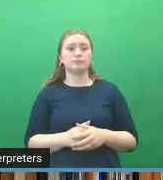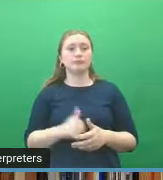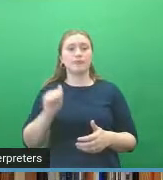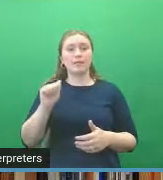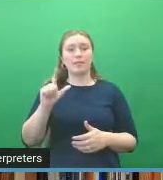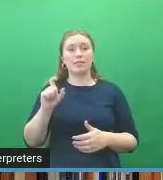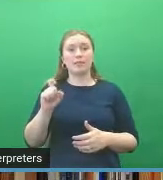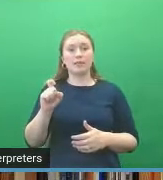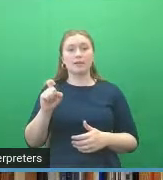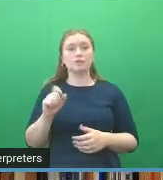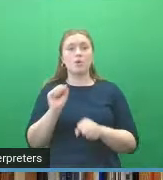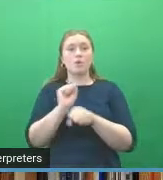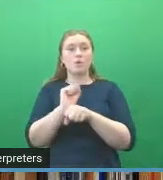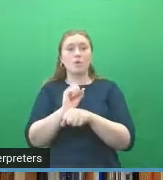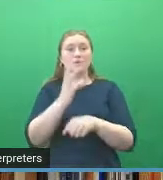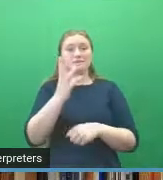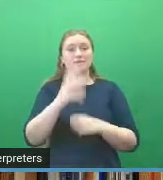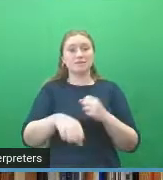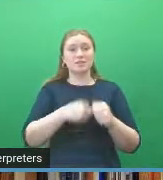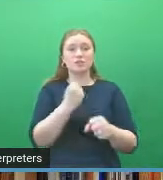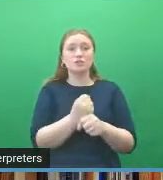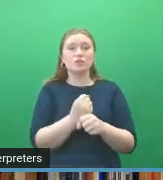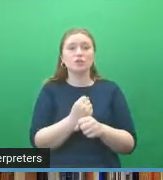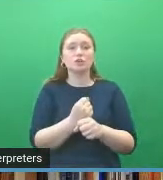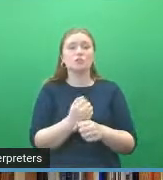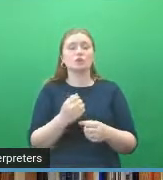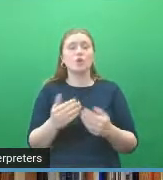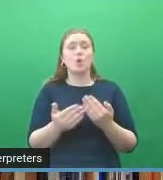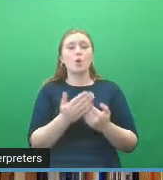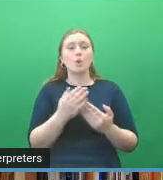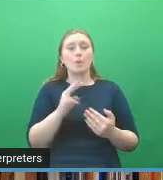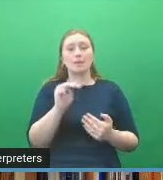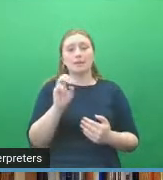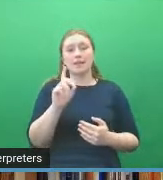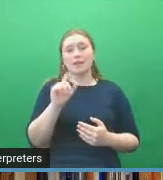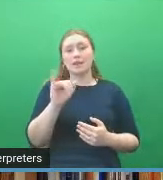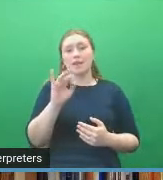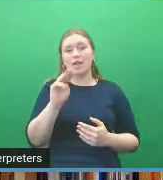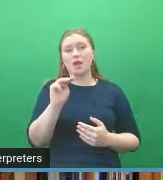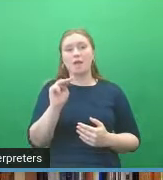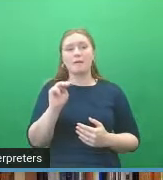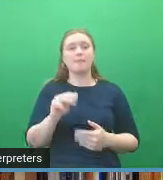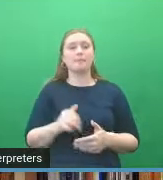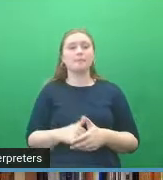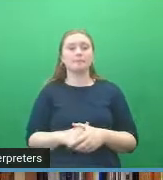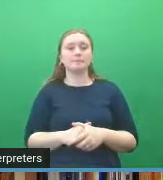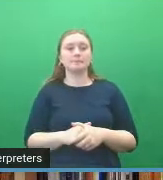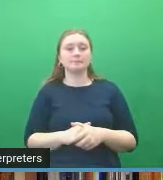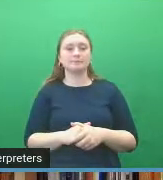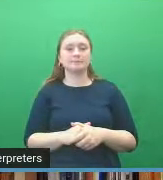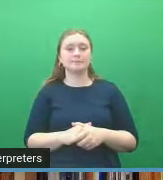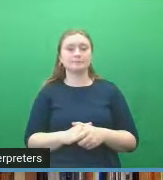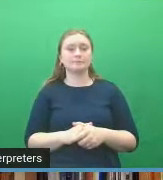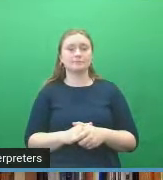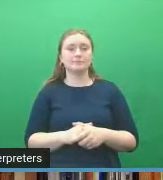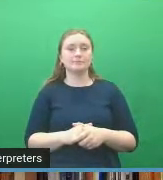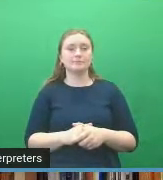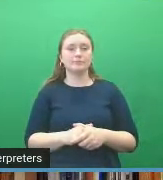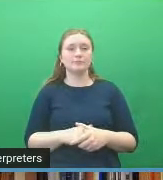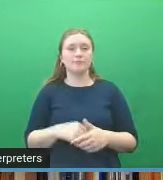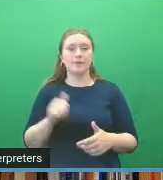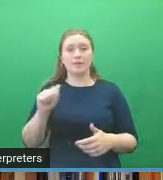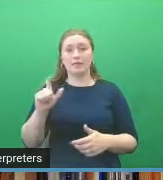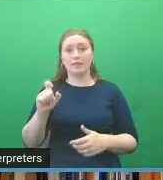6 years at the New Media Consortium, where he managed membership services and produced online professional development programs. Alex